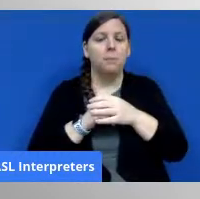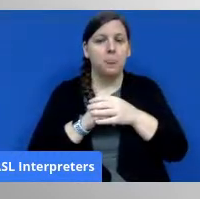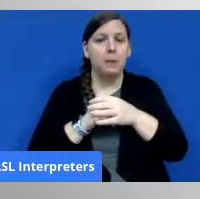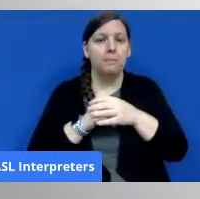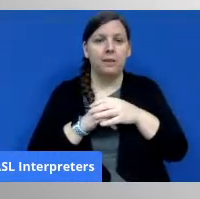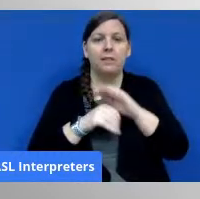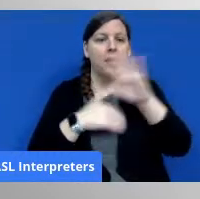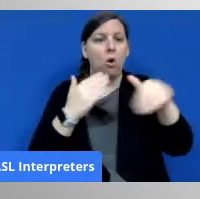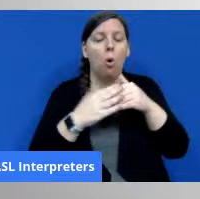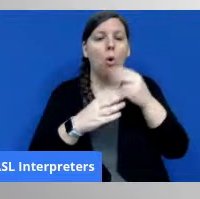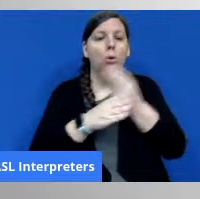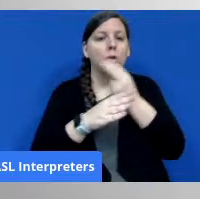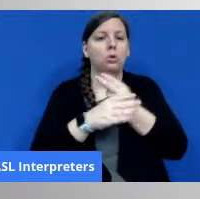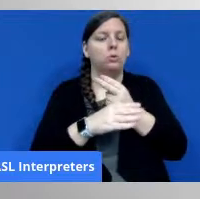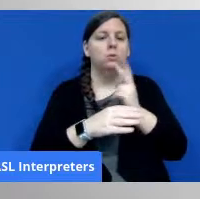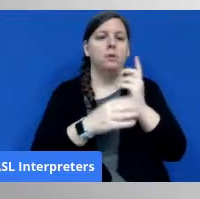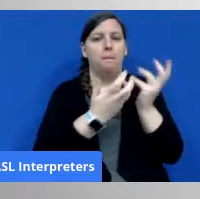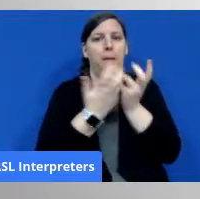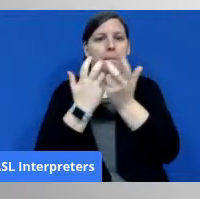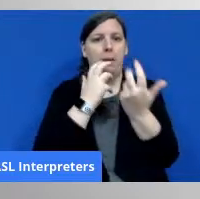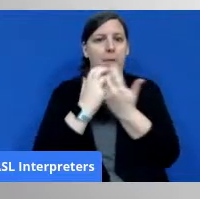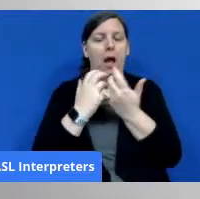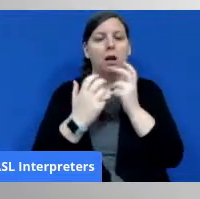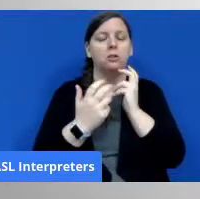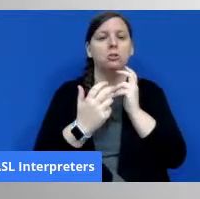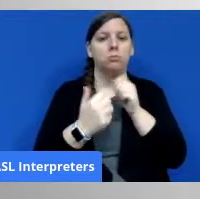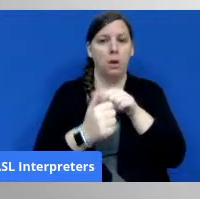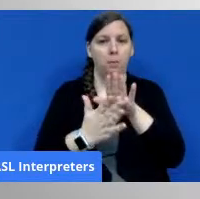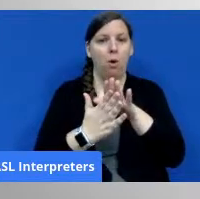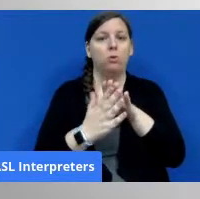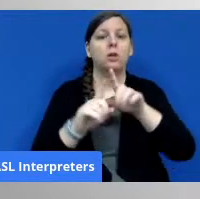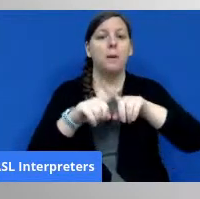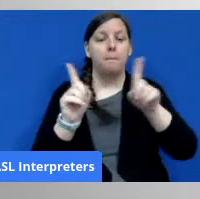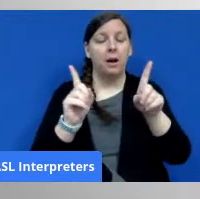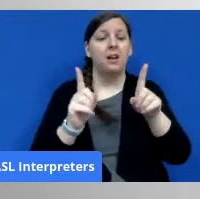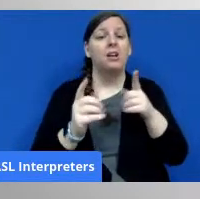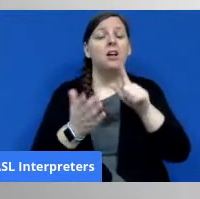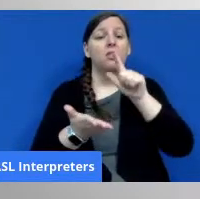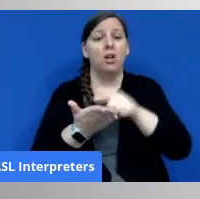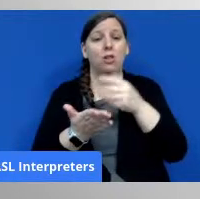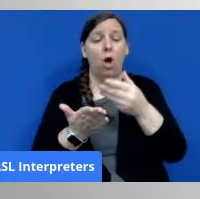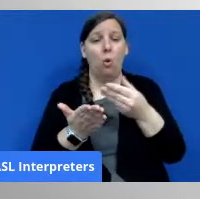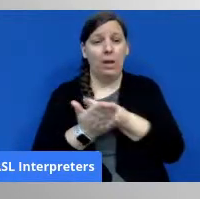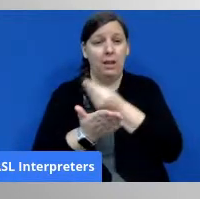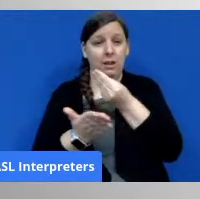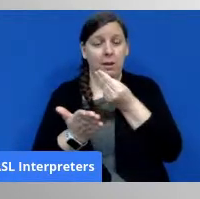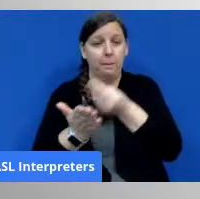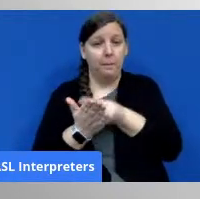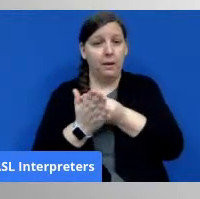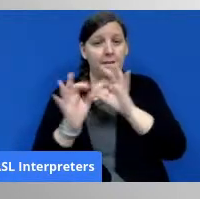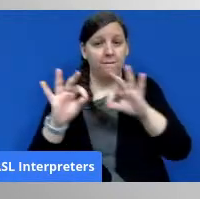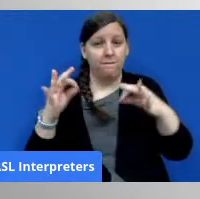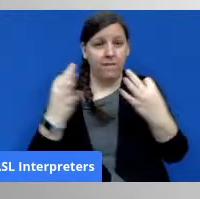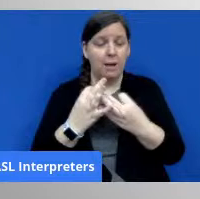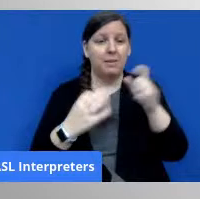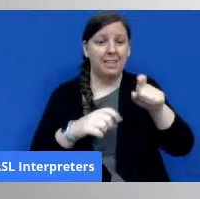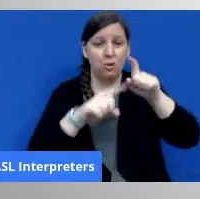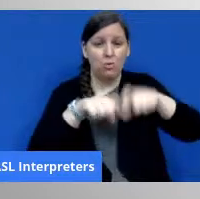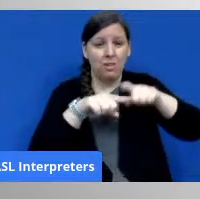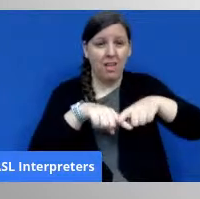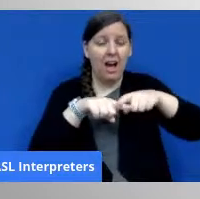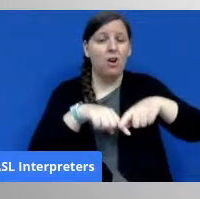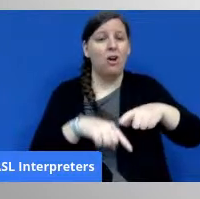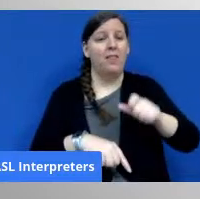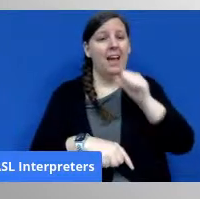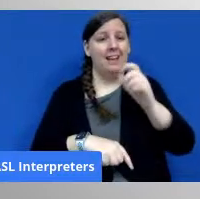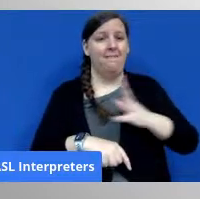informal sources of childcare. And it's not necessarily a quality issue or always a preference issue. I mean, certainly there are lots of